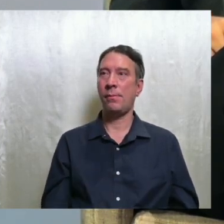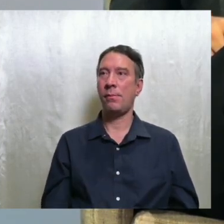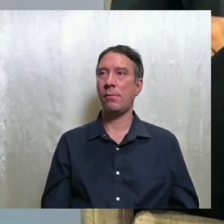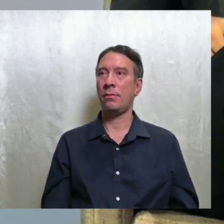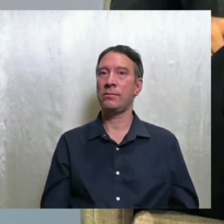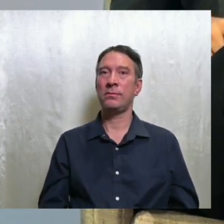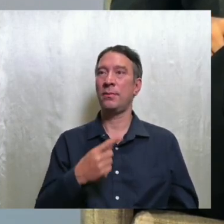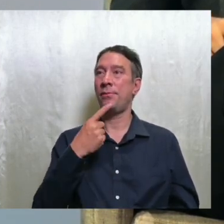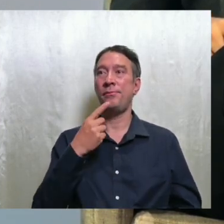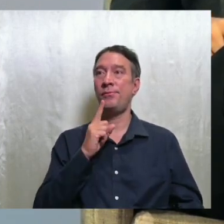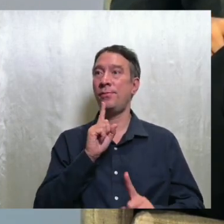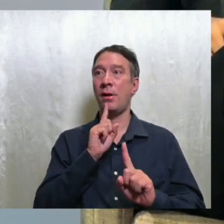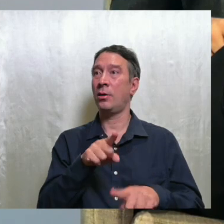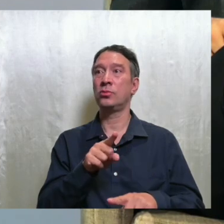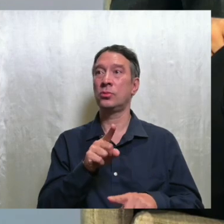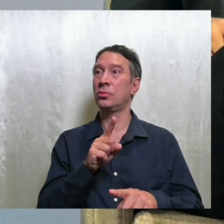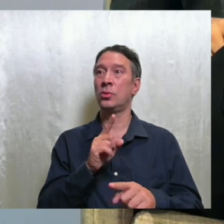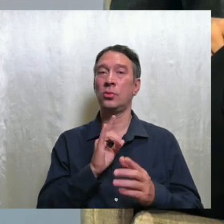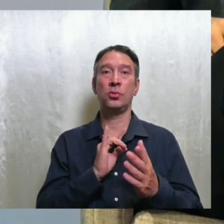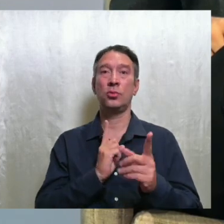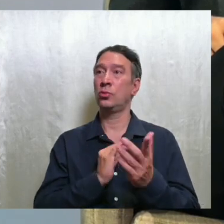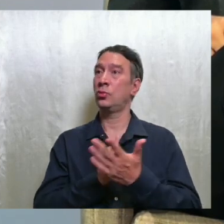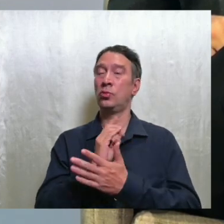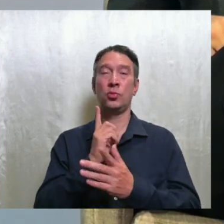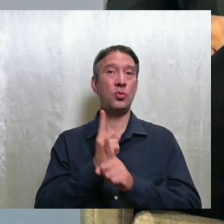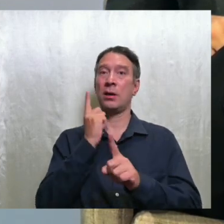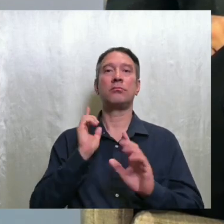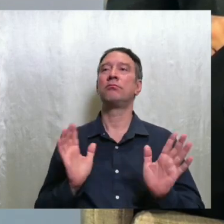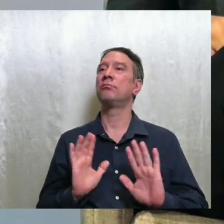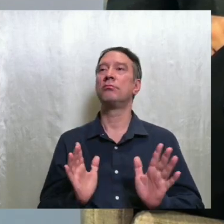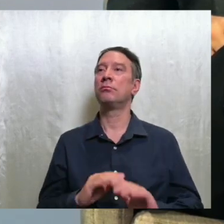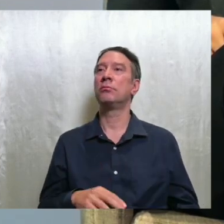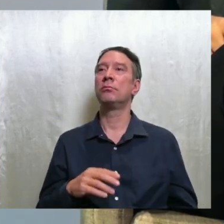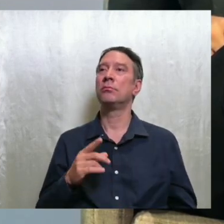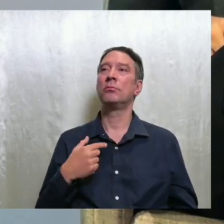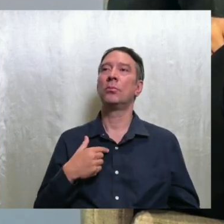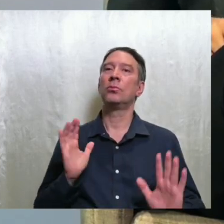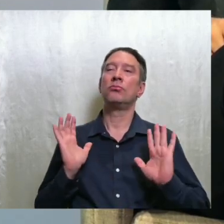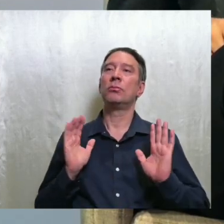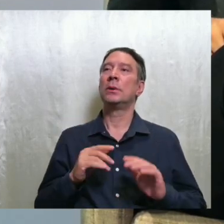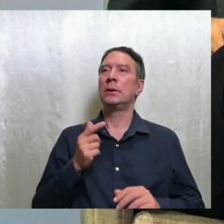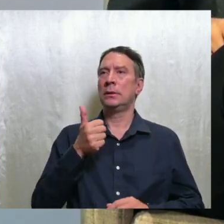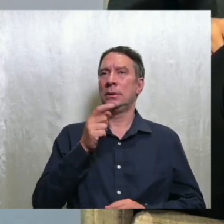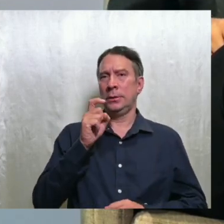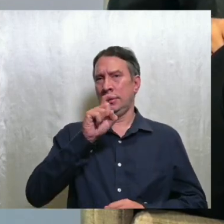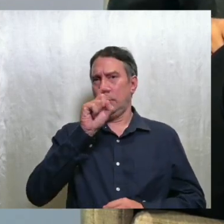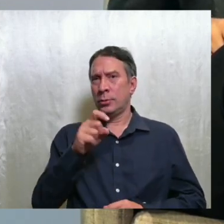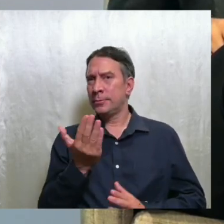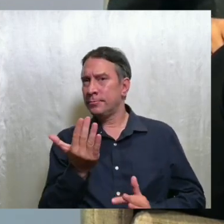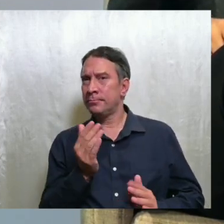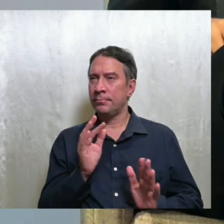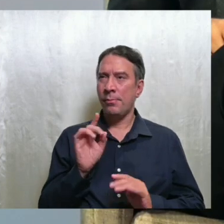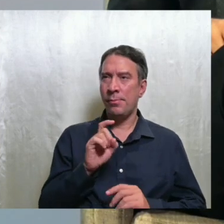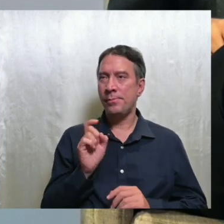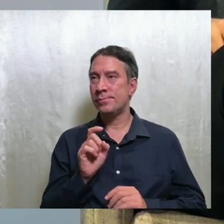hints that they can think in the right direction for. So there is no code that ever gets to them as a feedback until they have submitted. So once they have